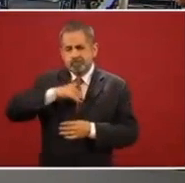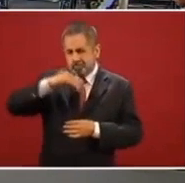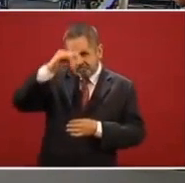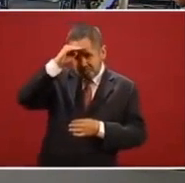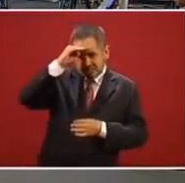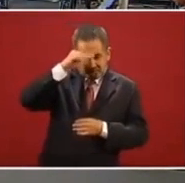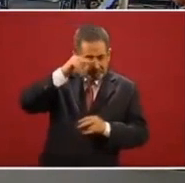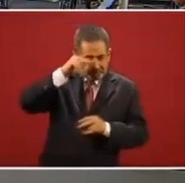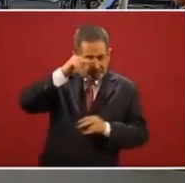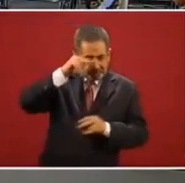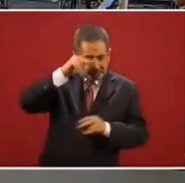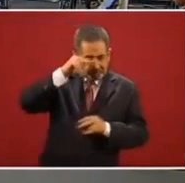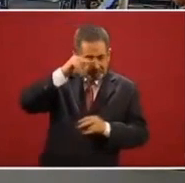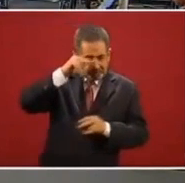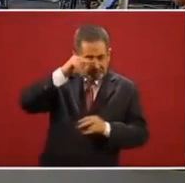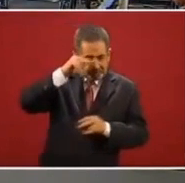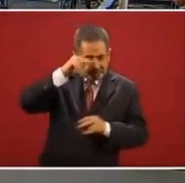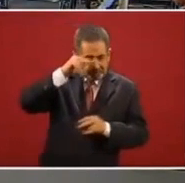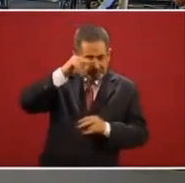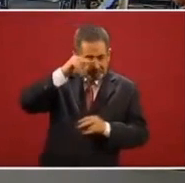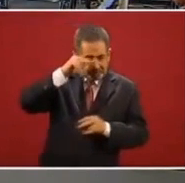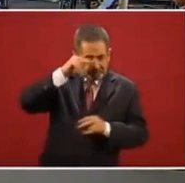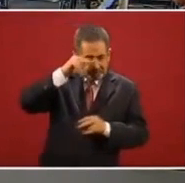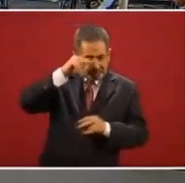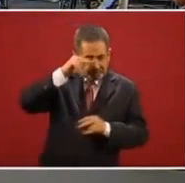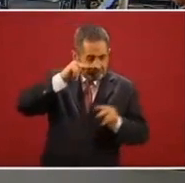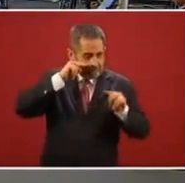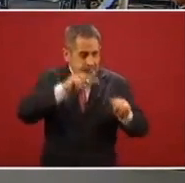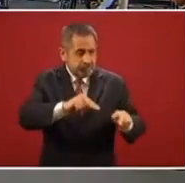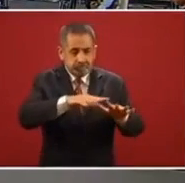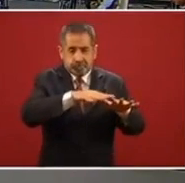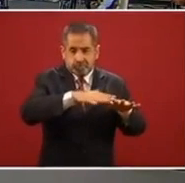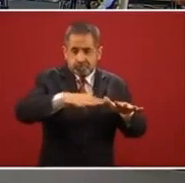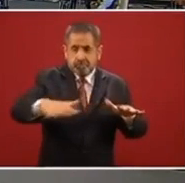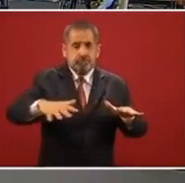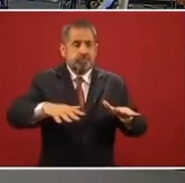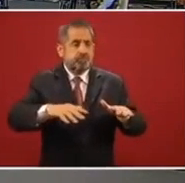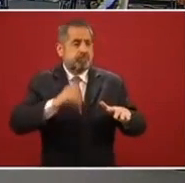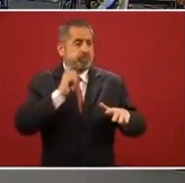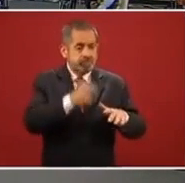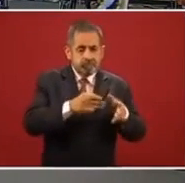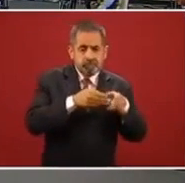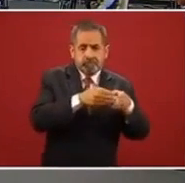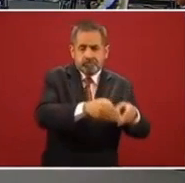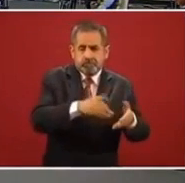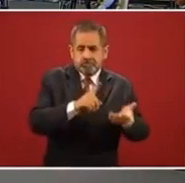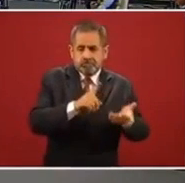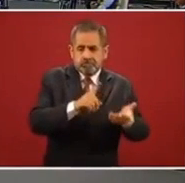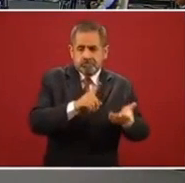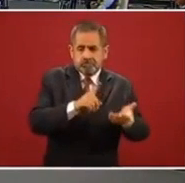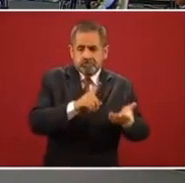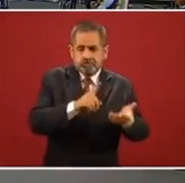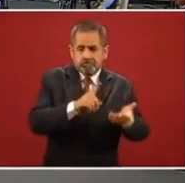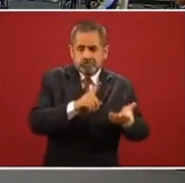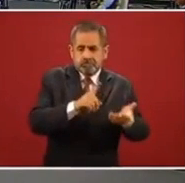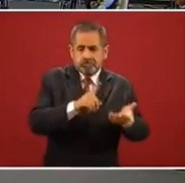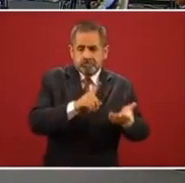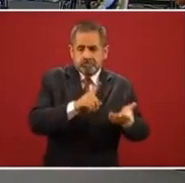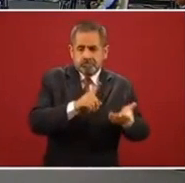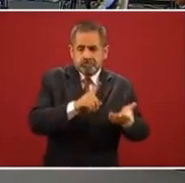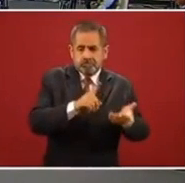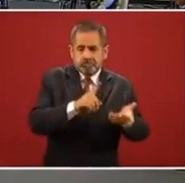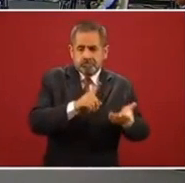dio pie they did not give footing a una creación de la cultura marítima. of